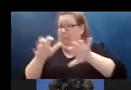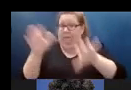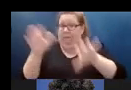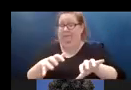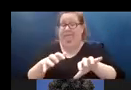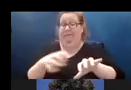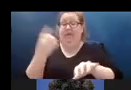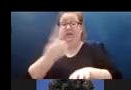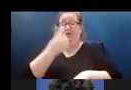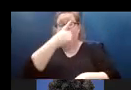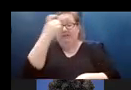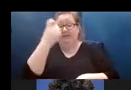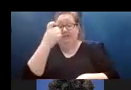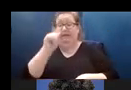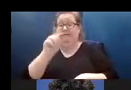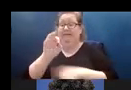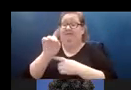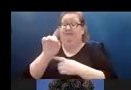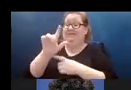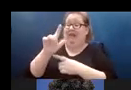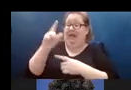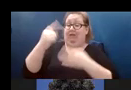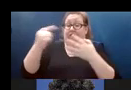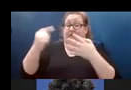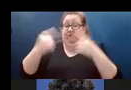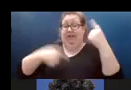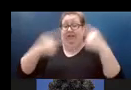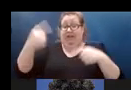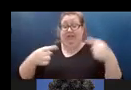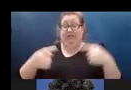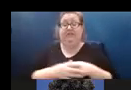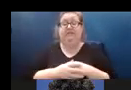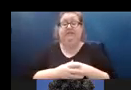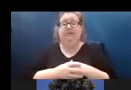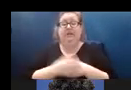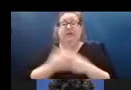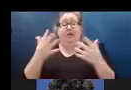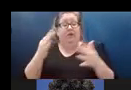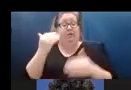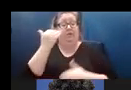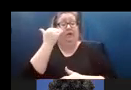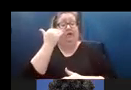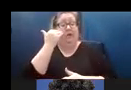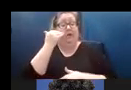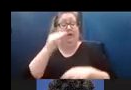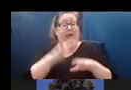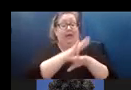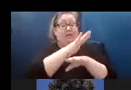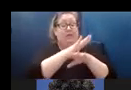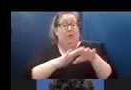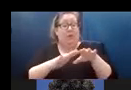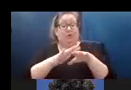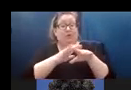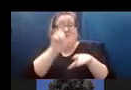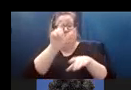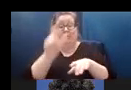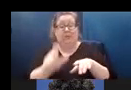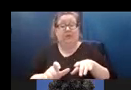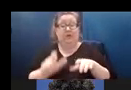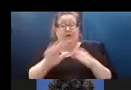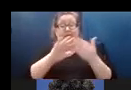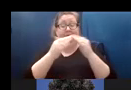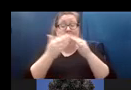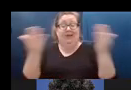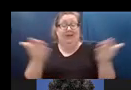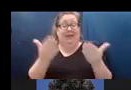just due to those tidal variations. We already know that as a coastal communities here, that we are